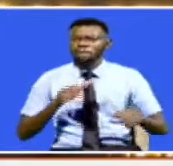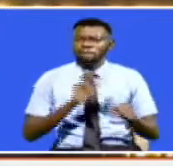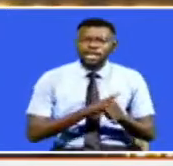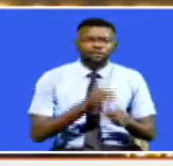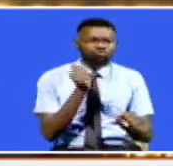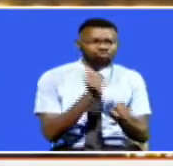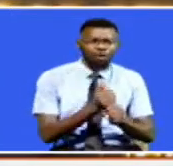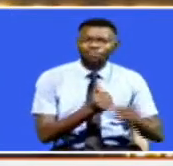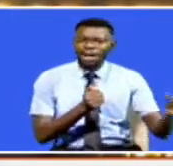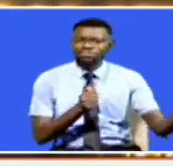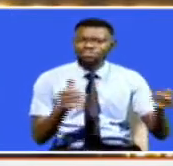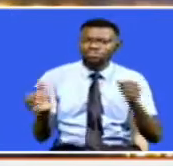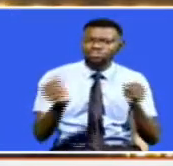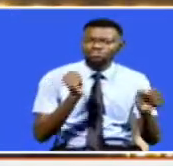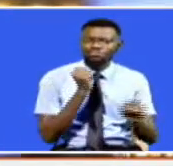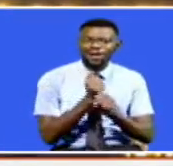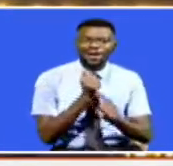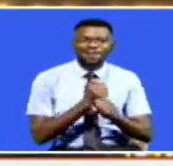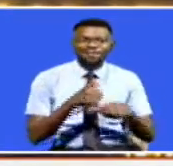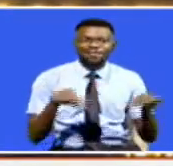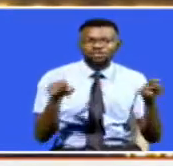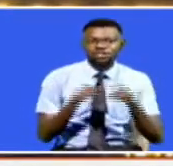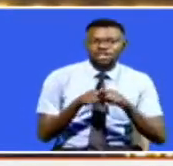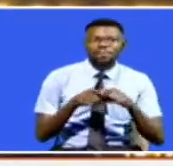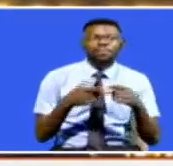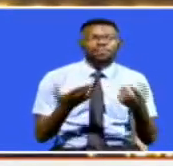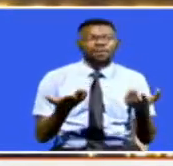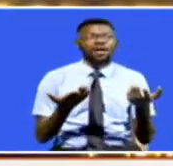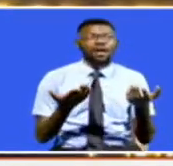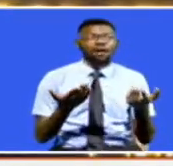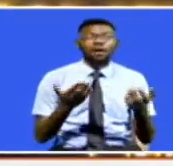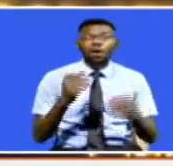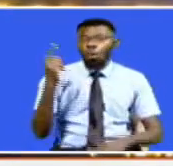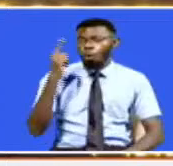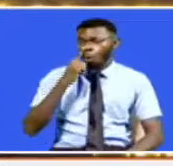see thousands of homes coming up. And those homes, by the way,